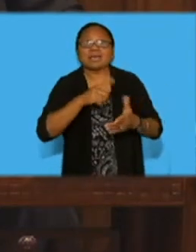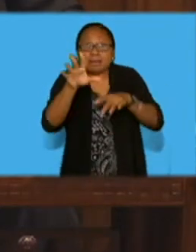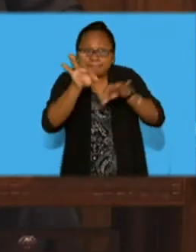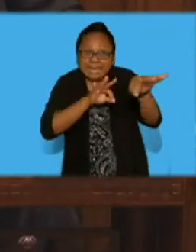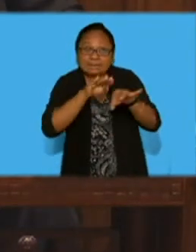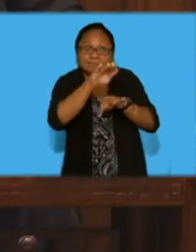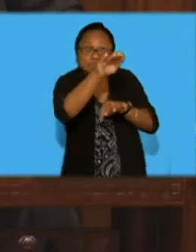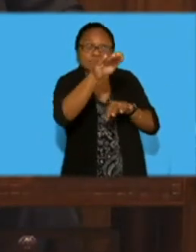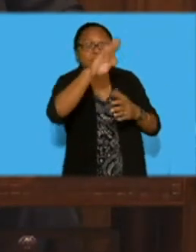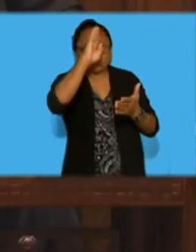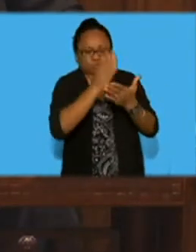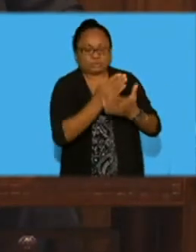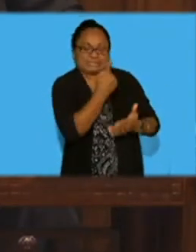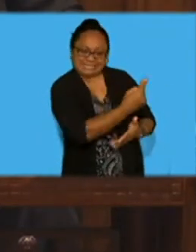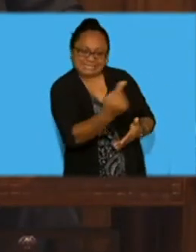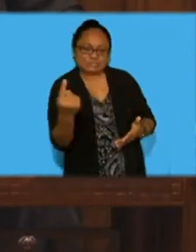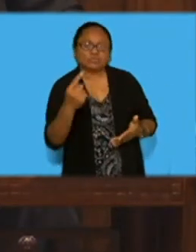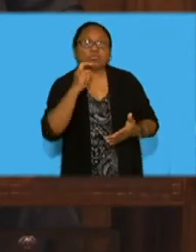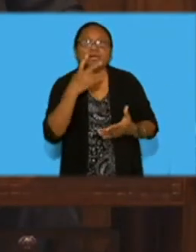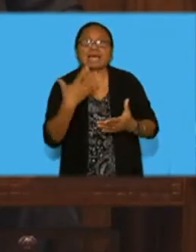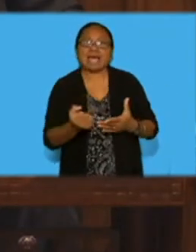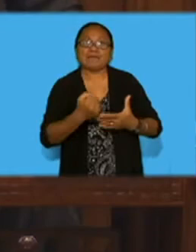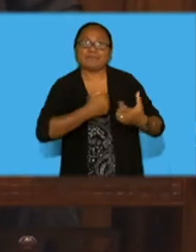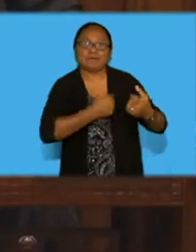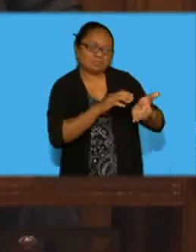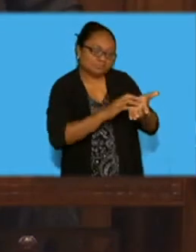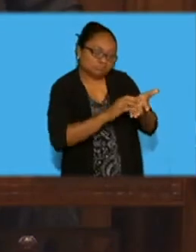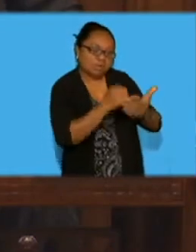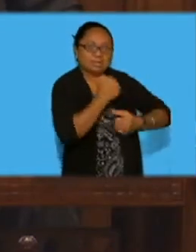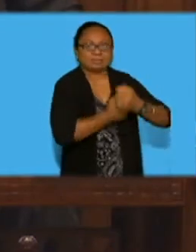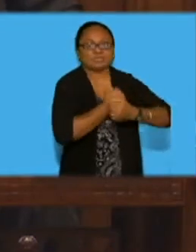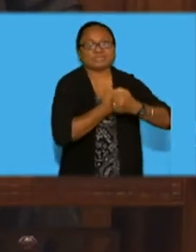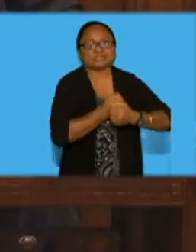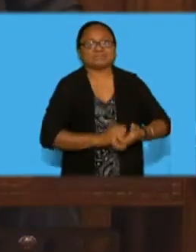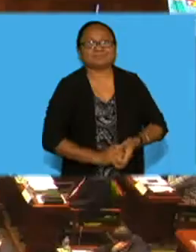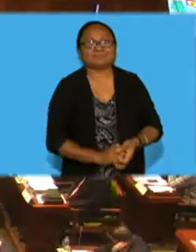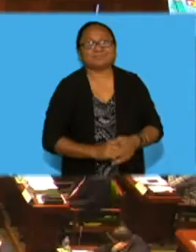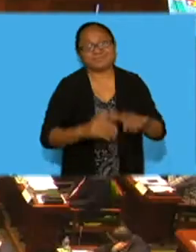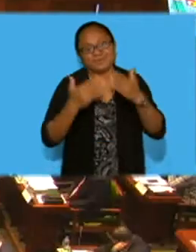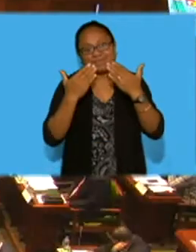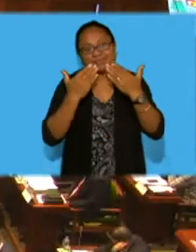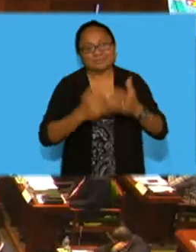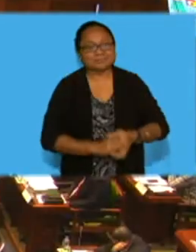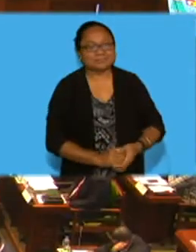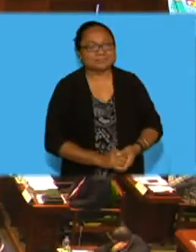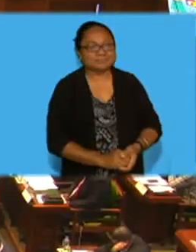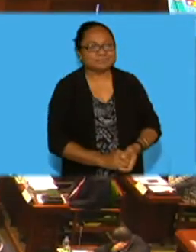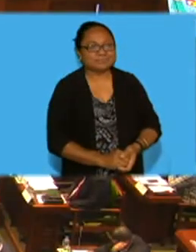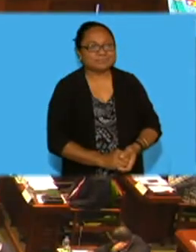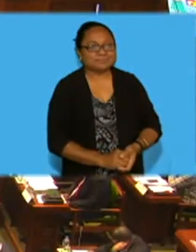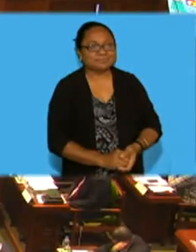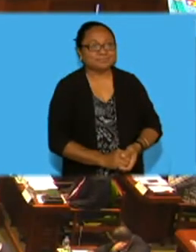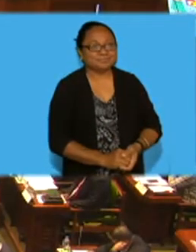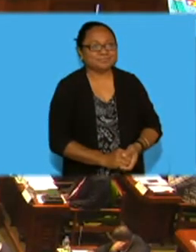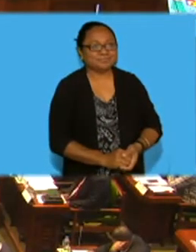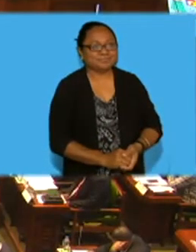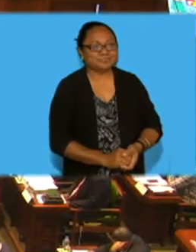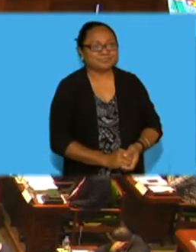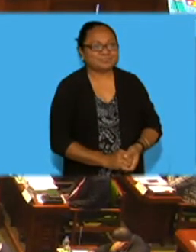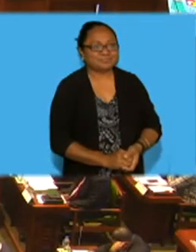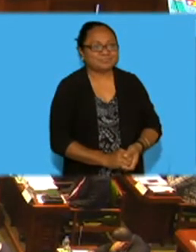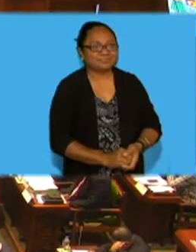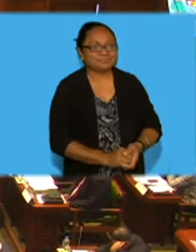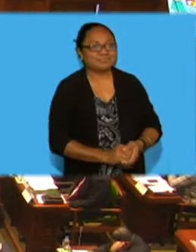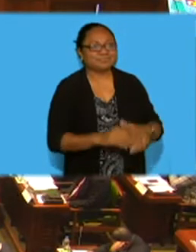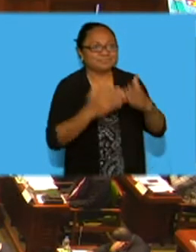then use it to learn Braille, Madam Speaker. Thank you. Thank you. Honorable Namboyo.